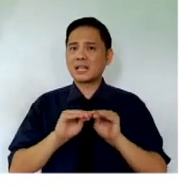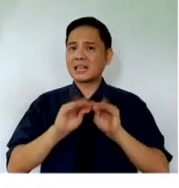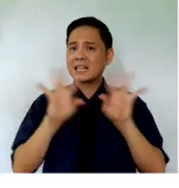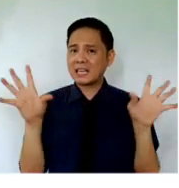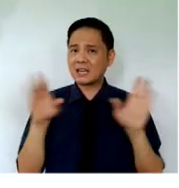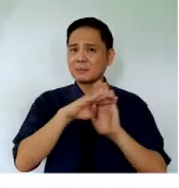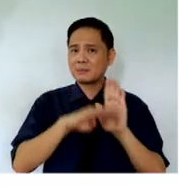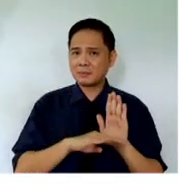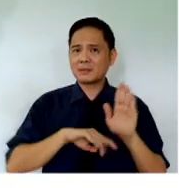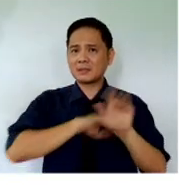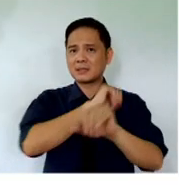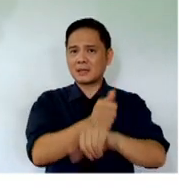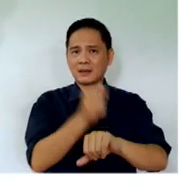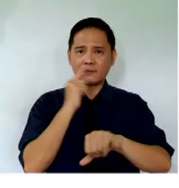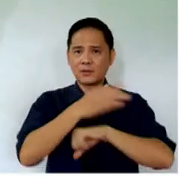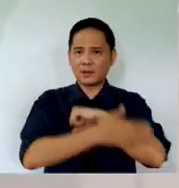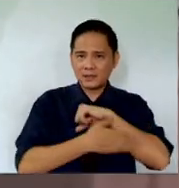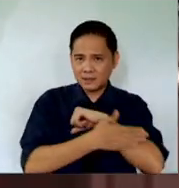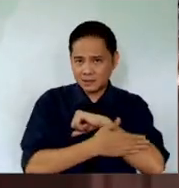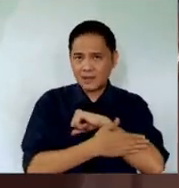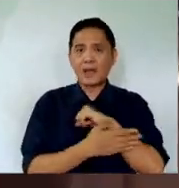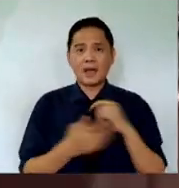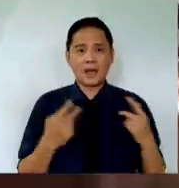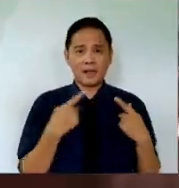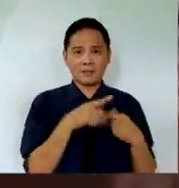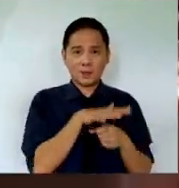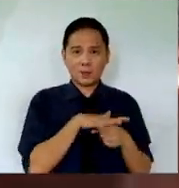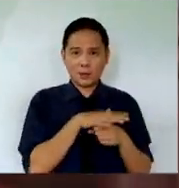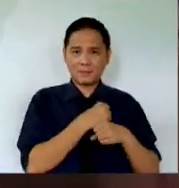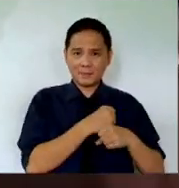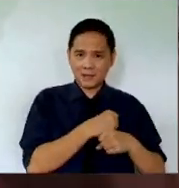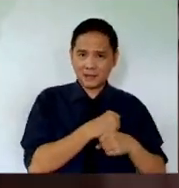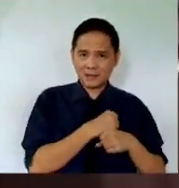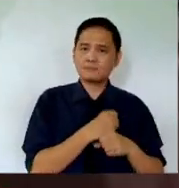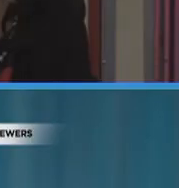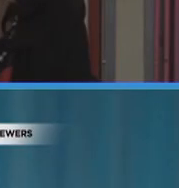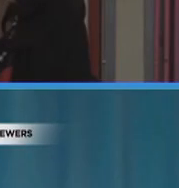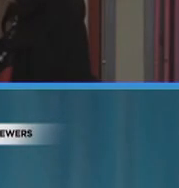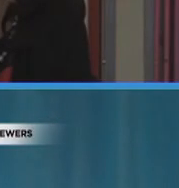EVs in the country locally manufactured. Bruce Rodriguez, ABS-CBN News.